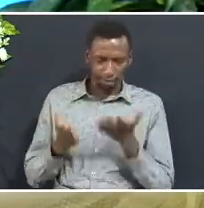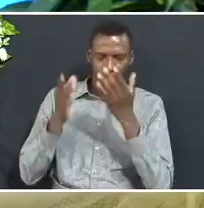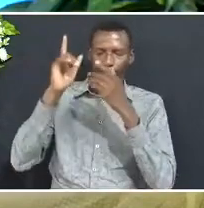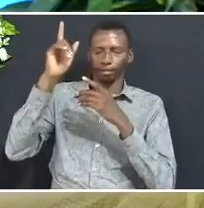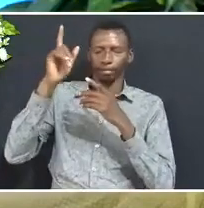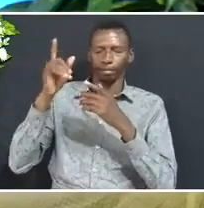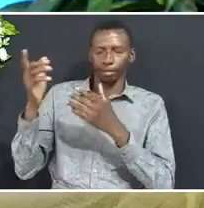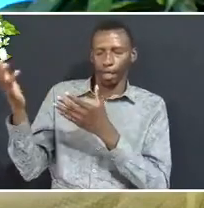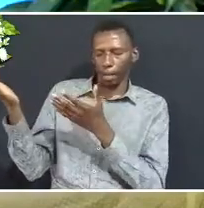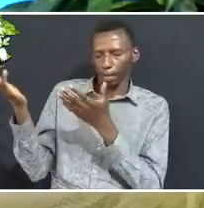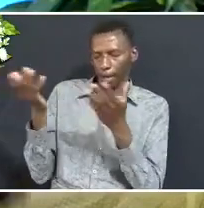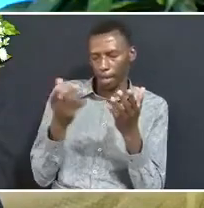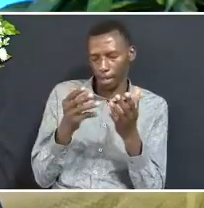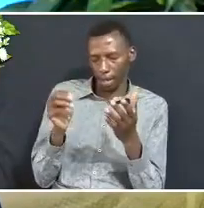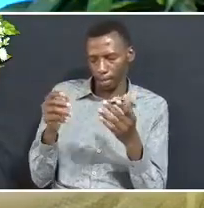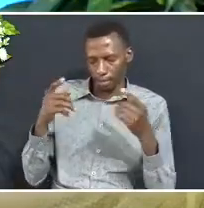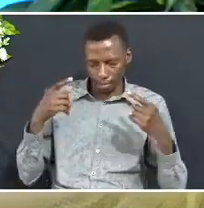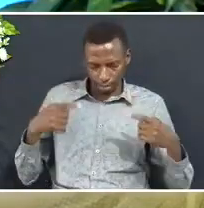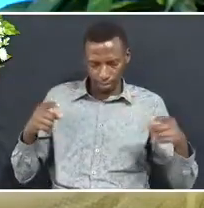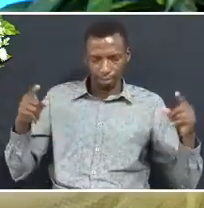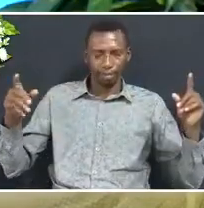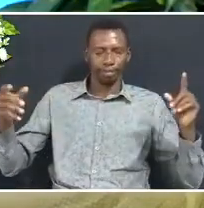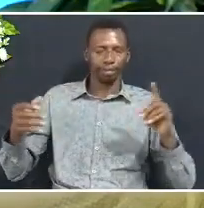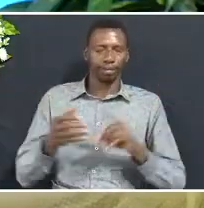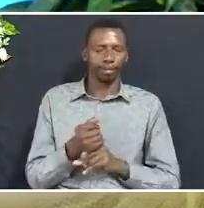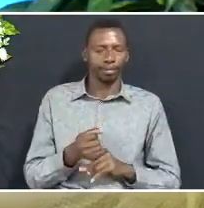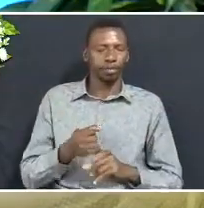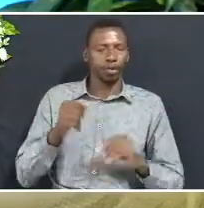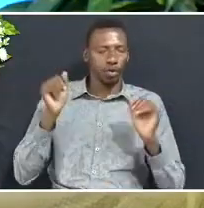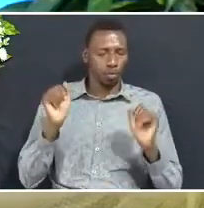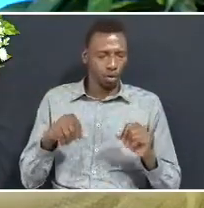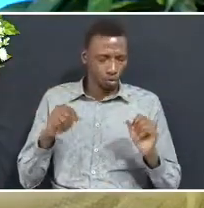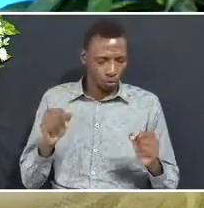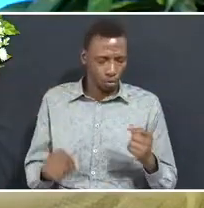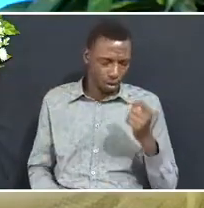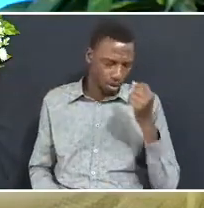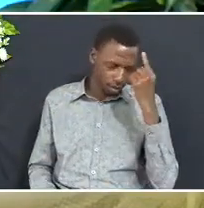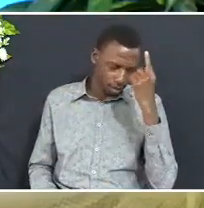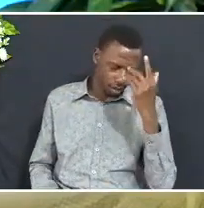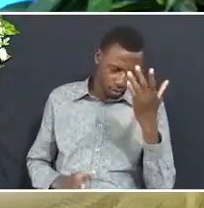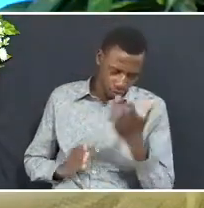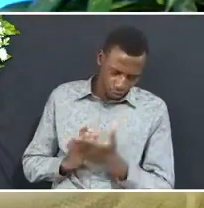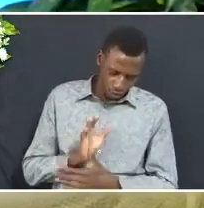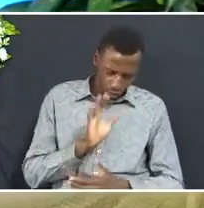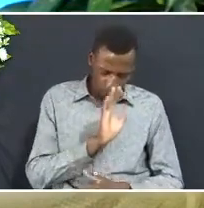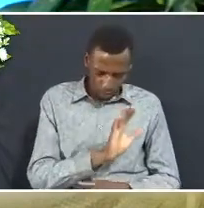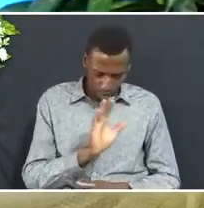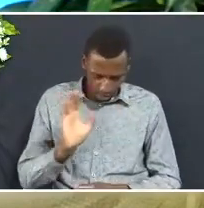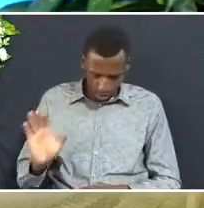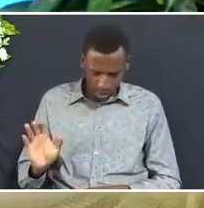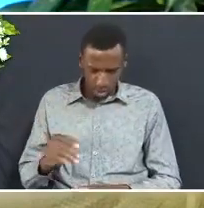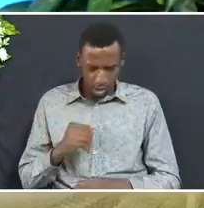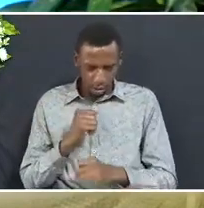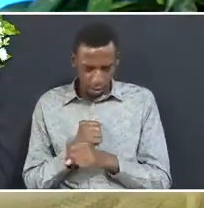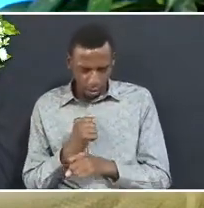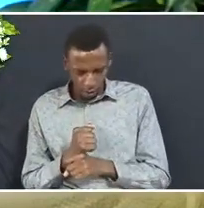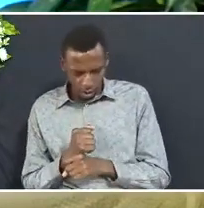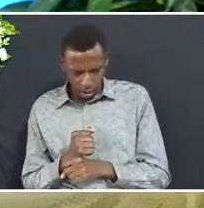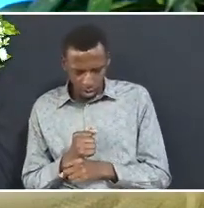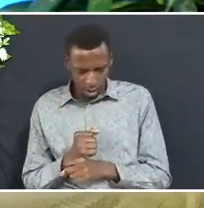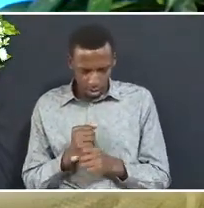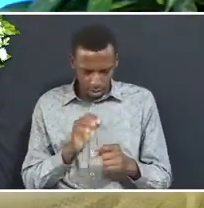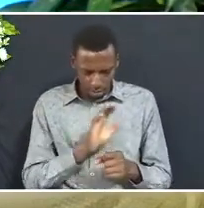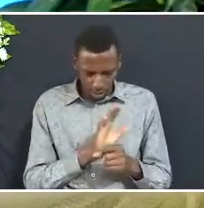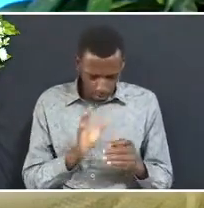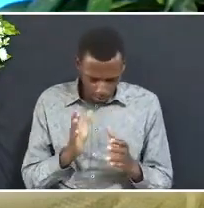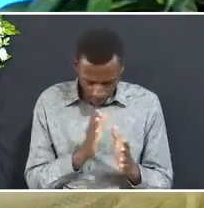bring them to come to pass, and we may realize through their coordination, through your involvement in their plans, that,